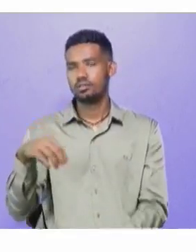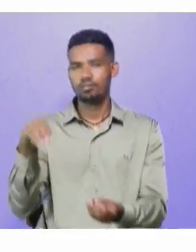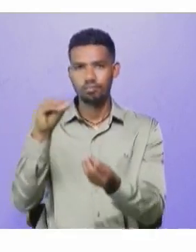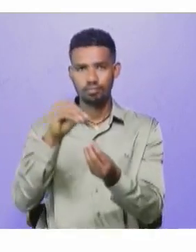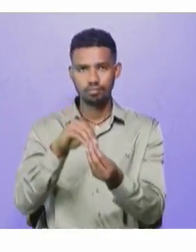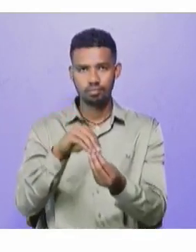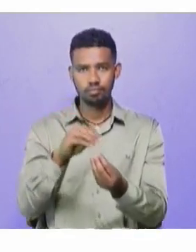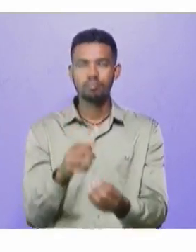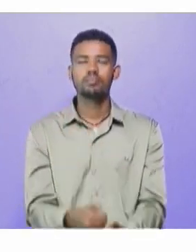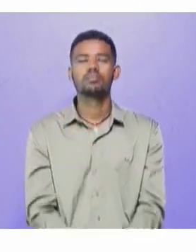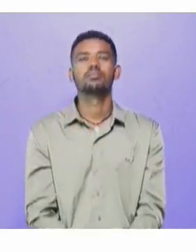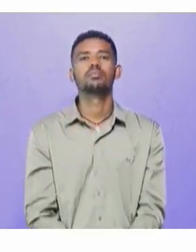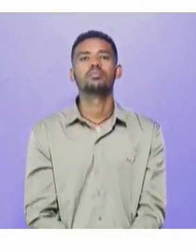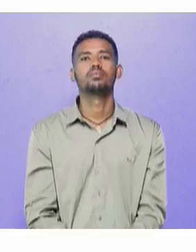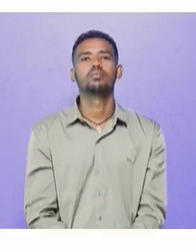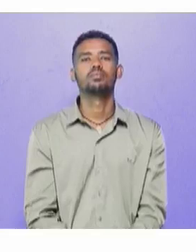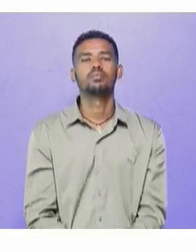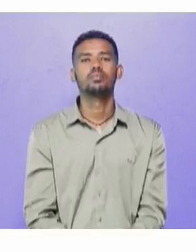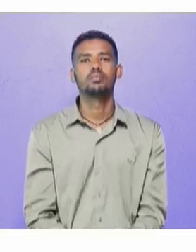Country,